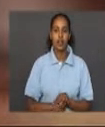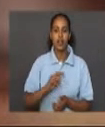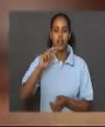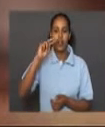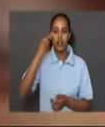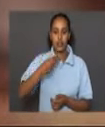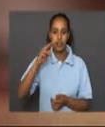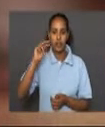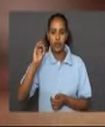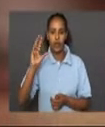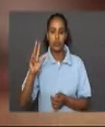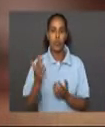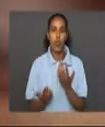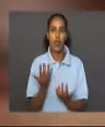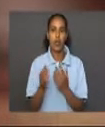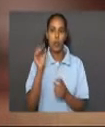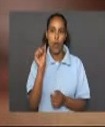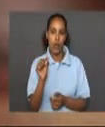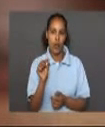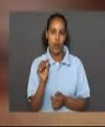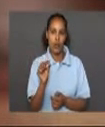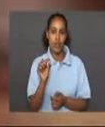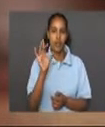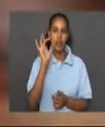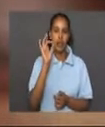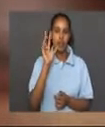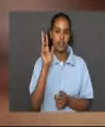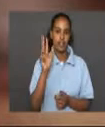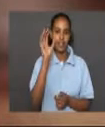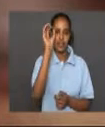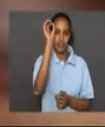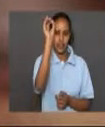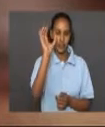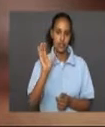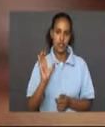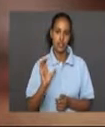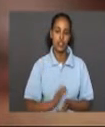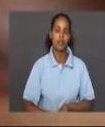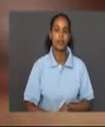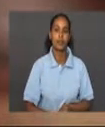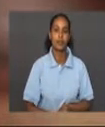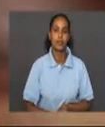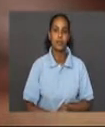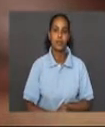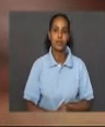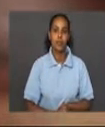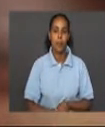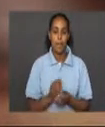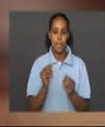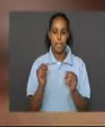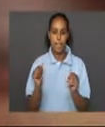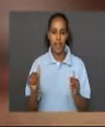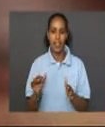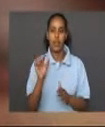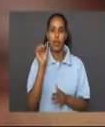Nitric acid has a boiling point of 83 degrees Celsius and